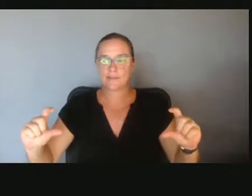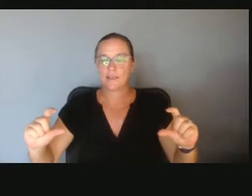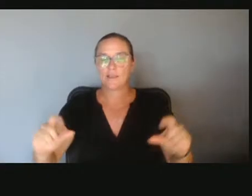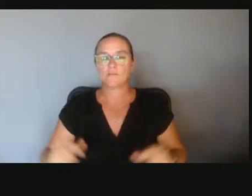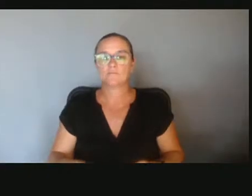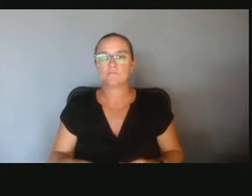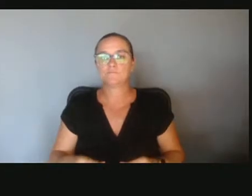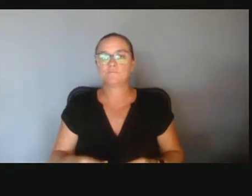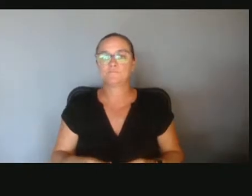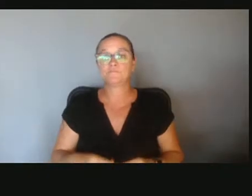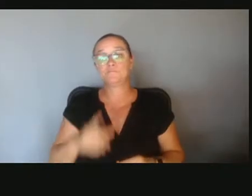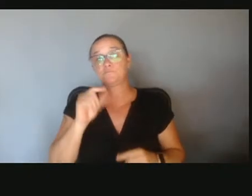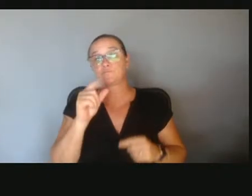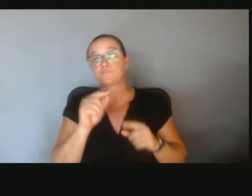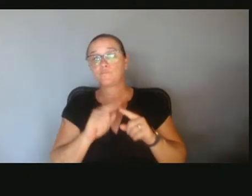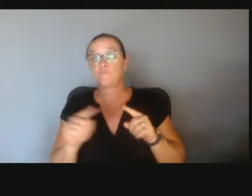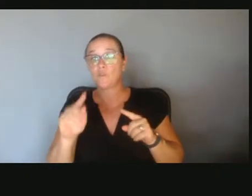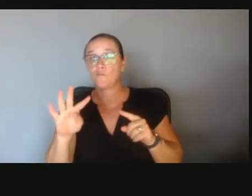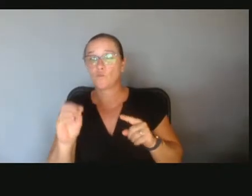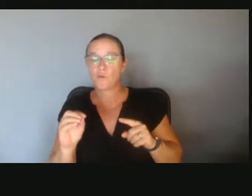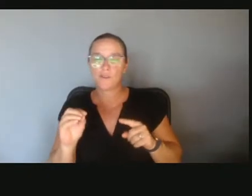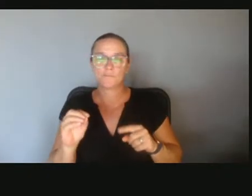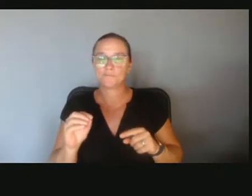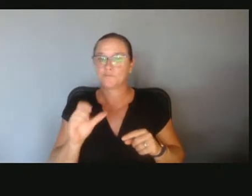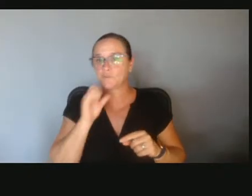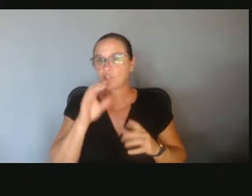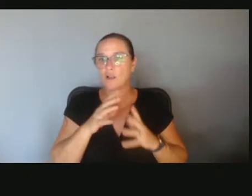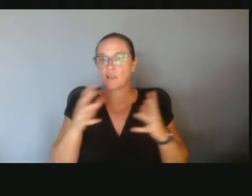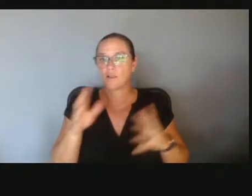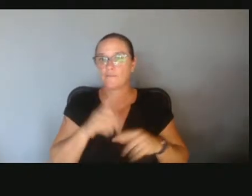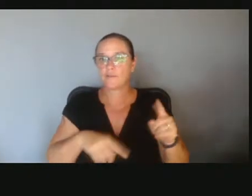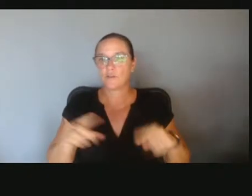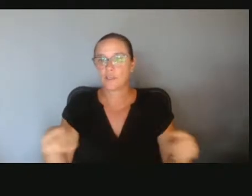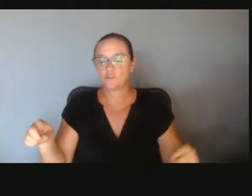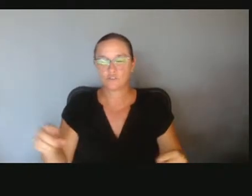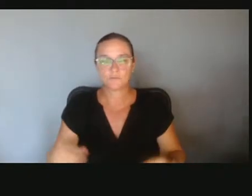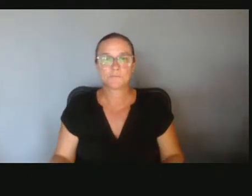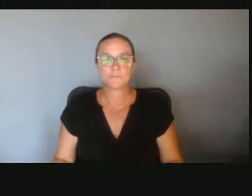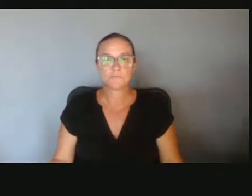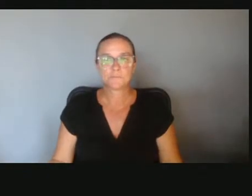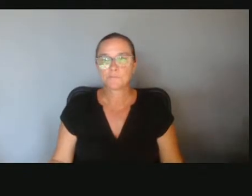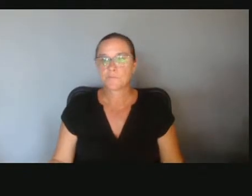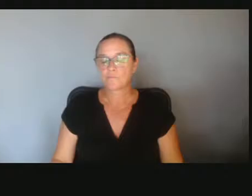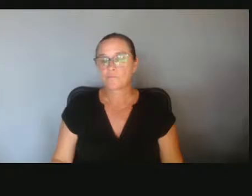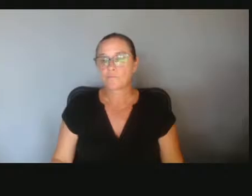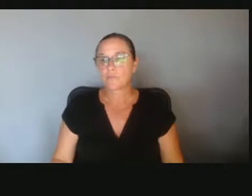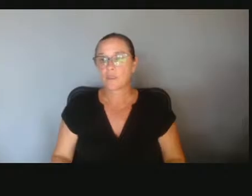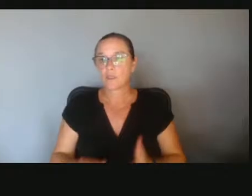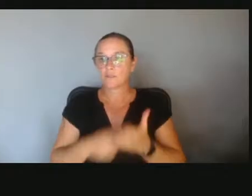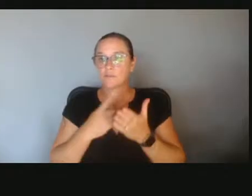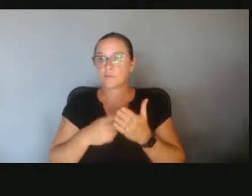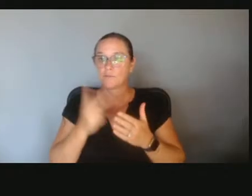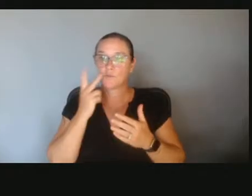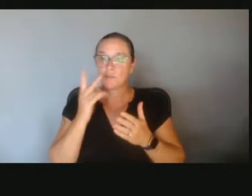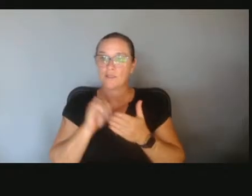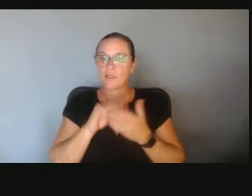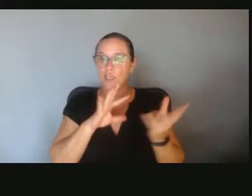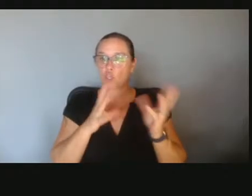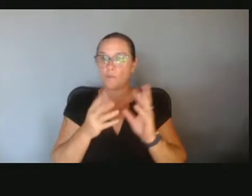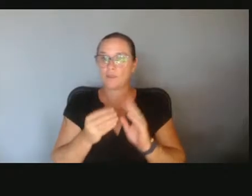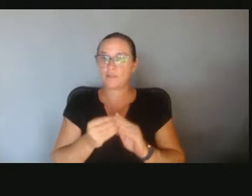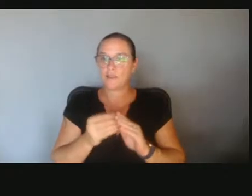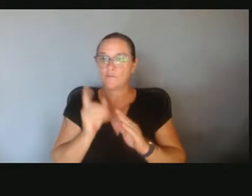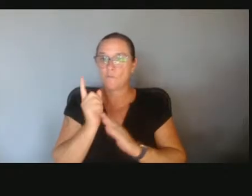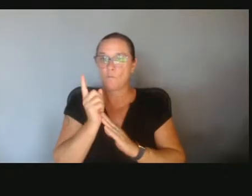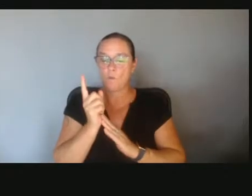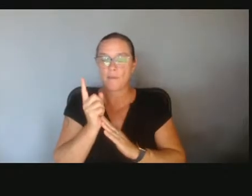our true range, 20 to 40, not a lot of variation across our background. We sometimes look at this cumulative moment, this red line as well. And if you look at that, it